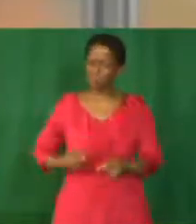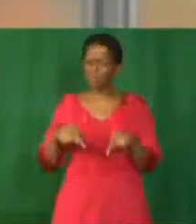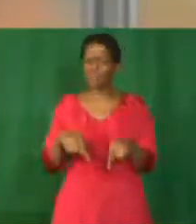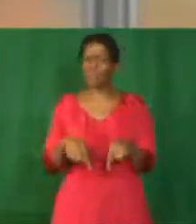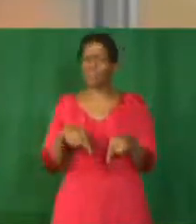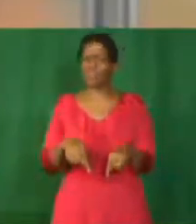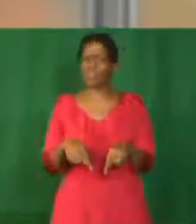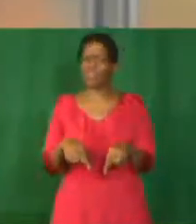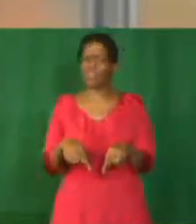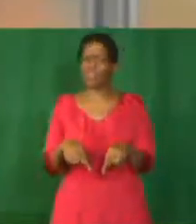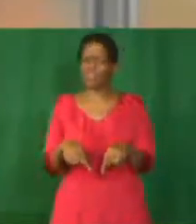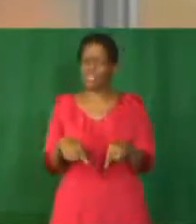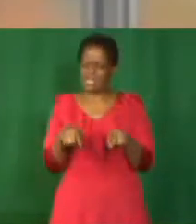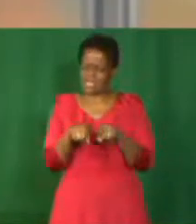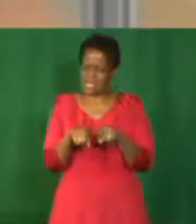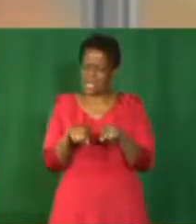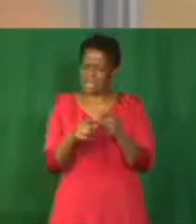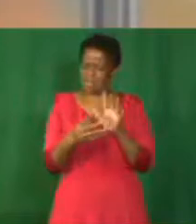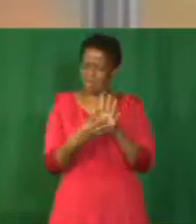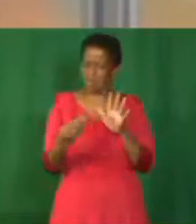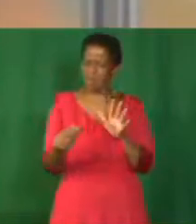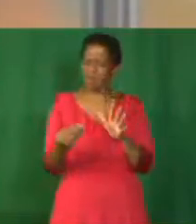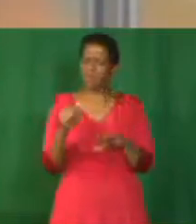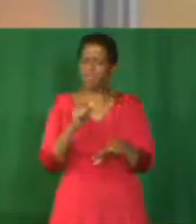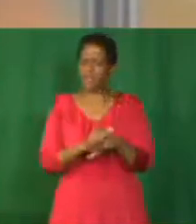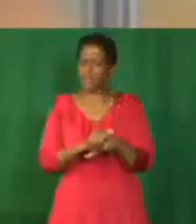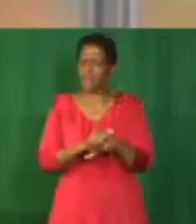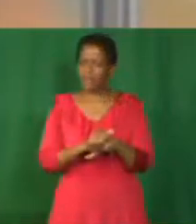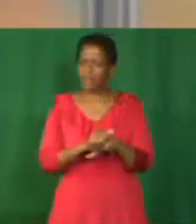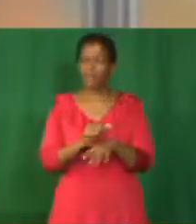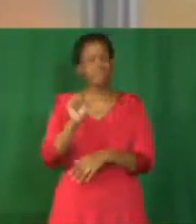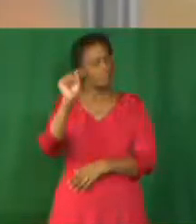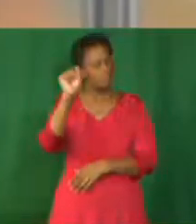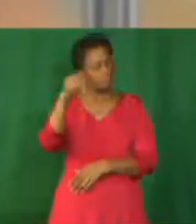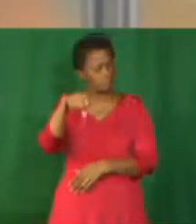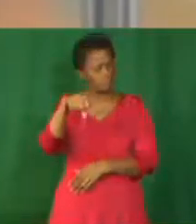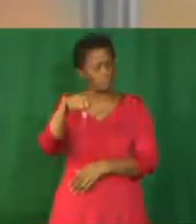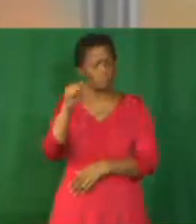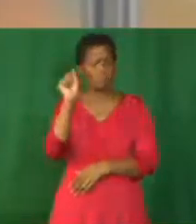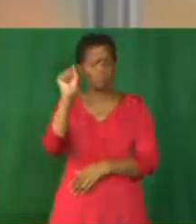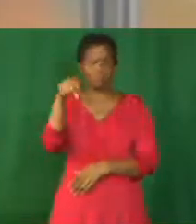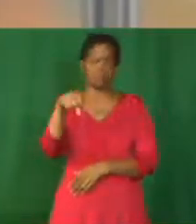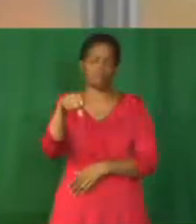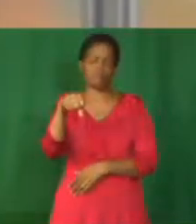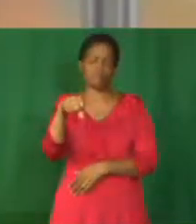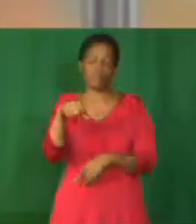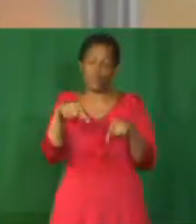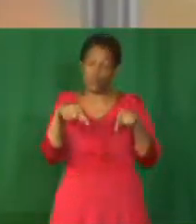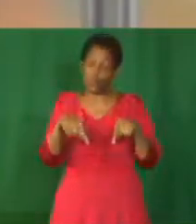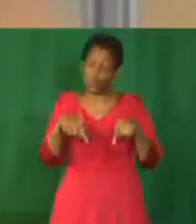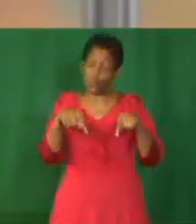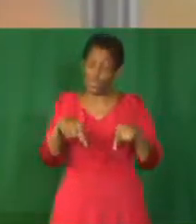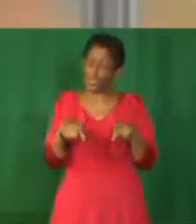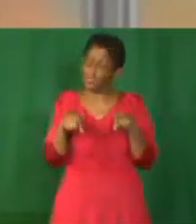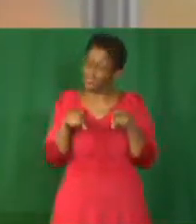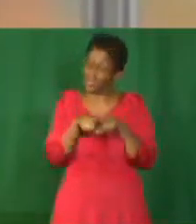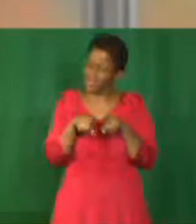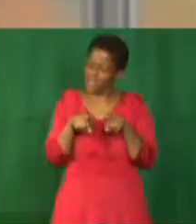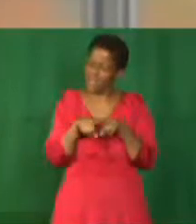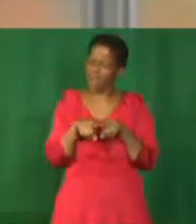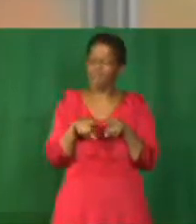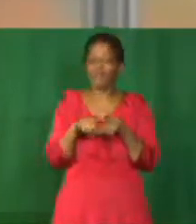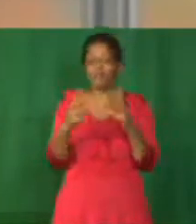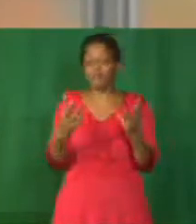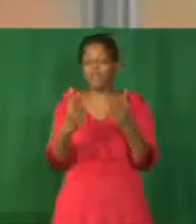early church possessed? And we are saying yes. Today's church still needs